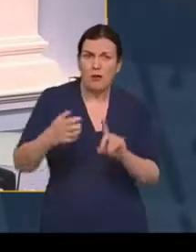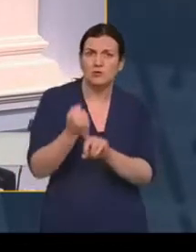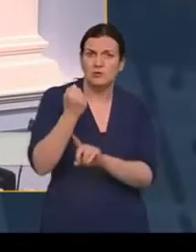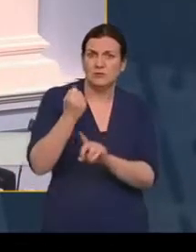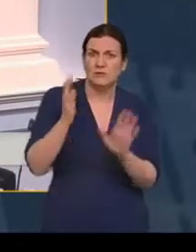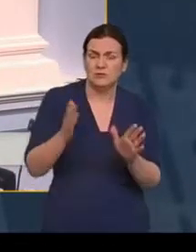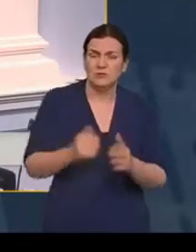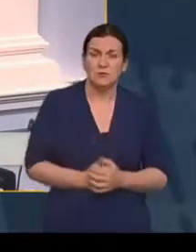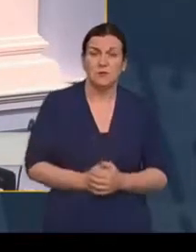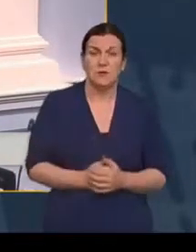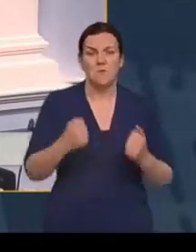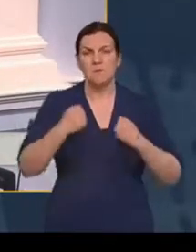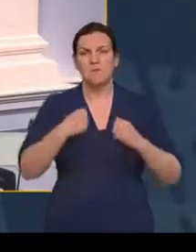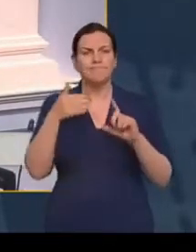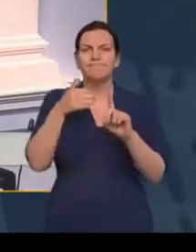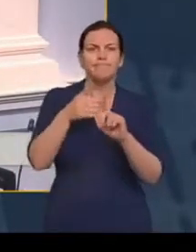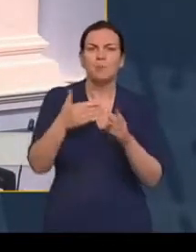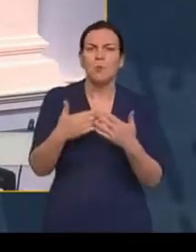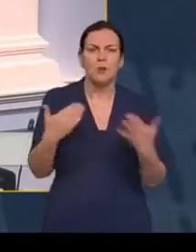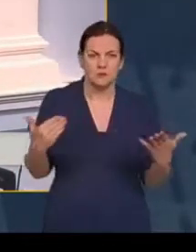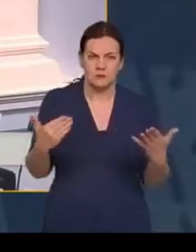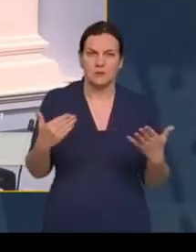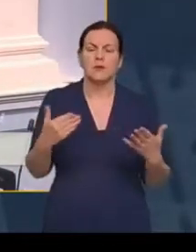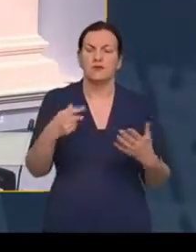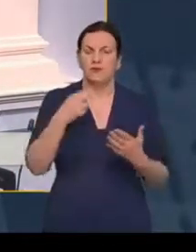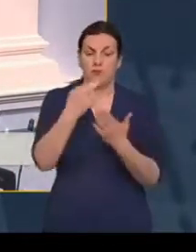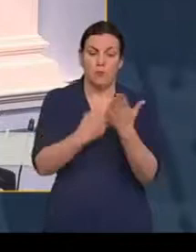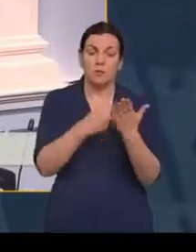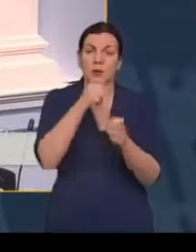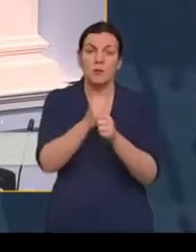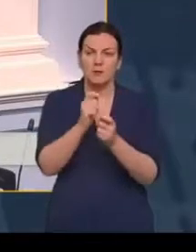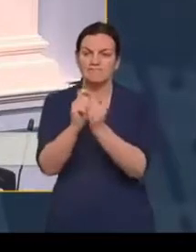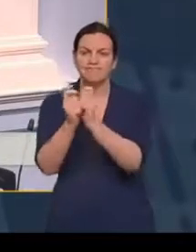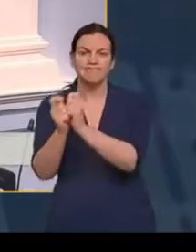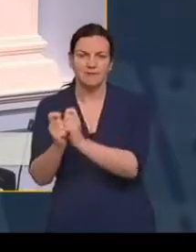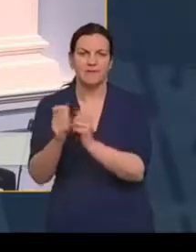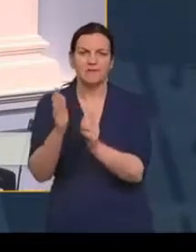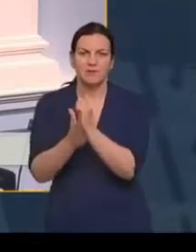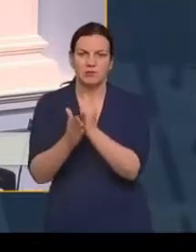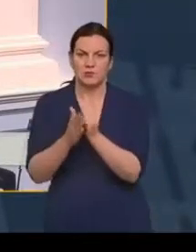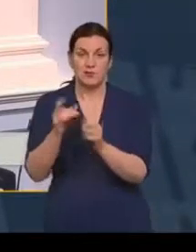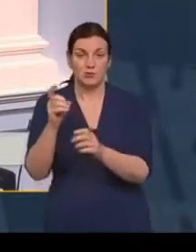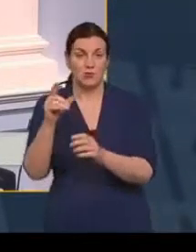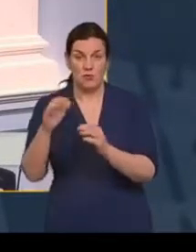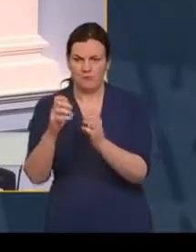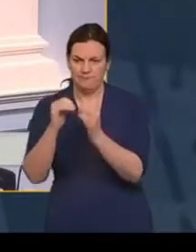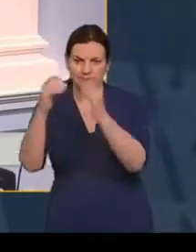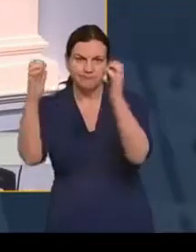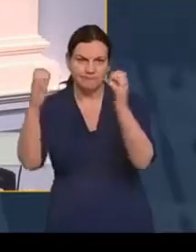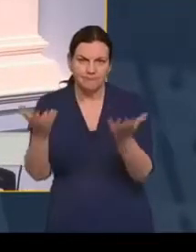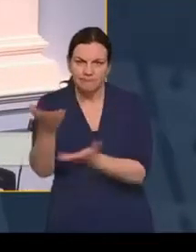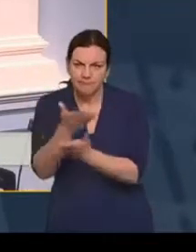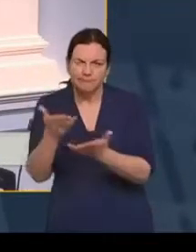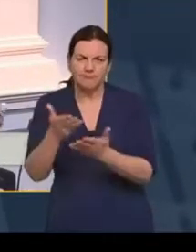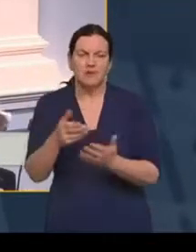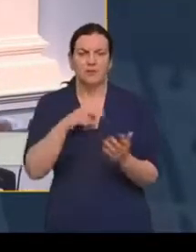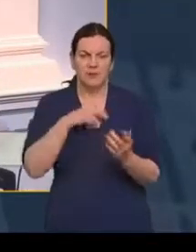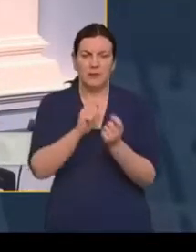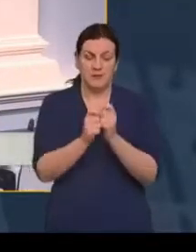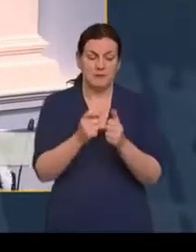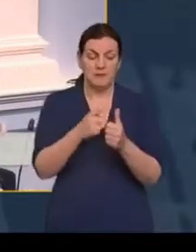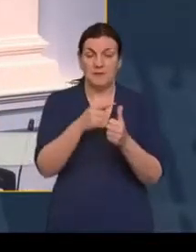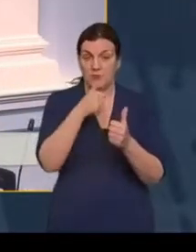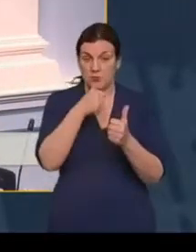to achieve. My task today, though, is to report back on the amendments that were made to the bill in the Dáil. And